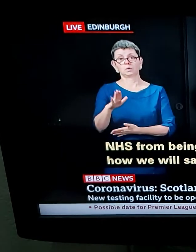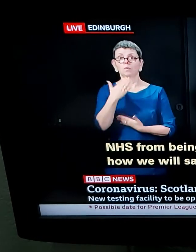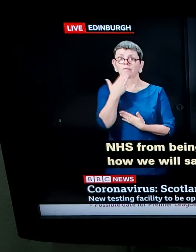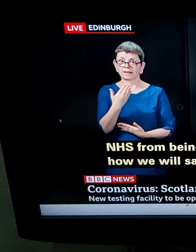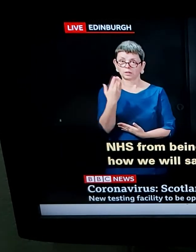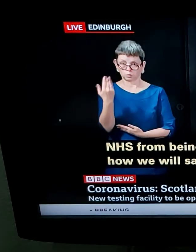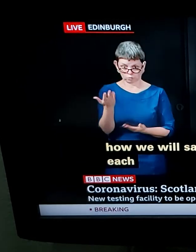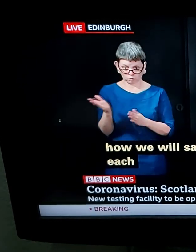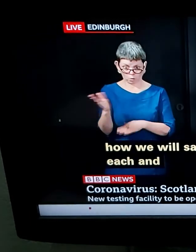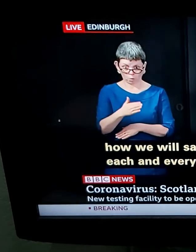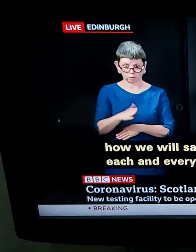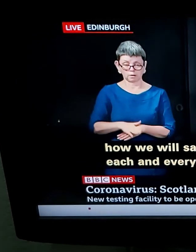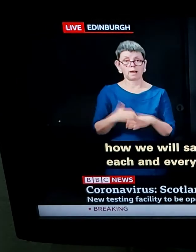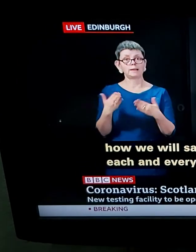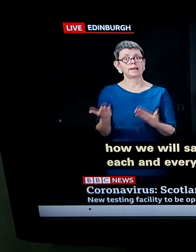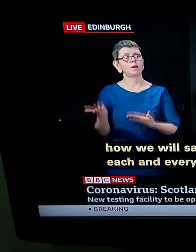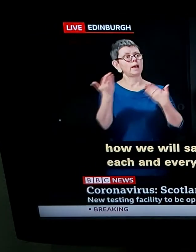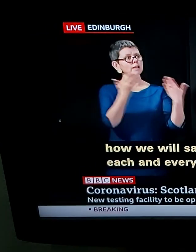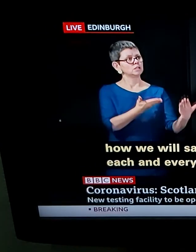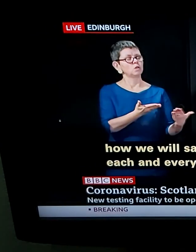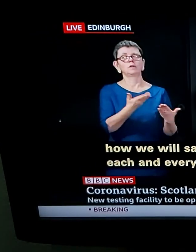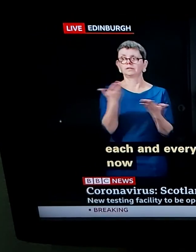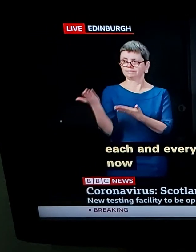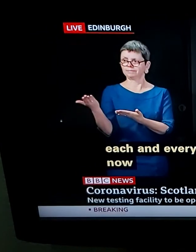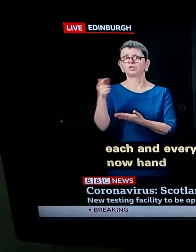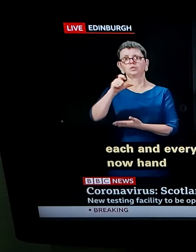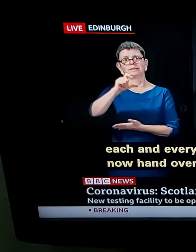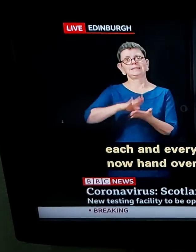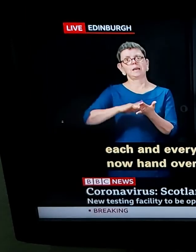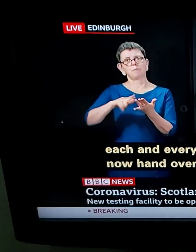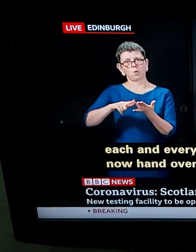you. I'll now hand over to the Chief Medical Officer, who will say a few more